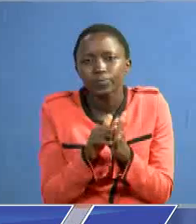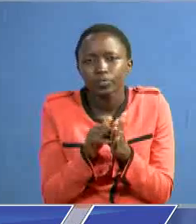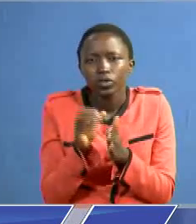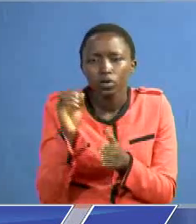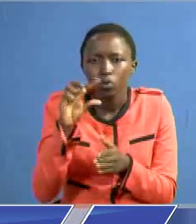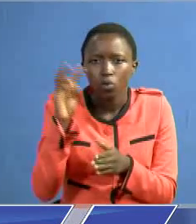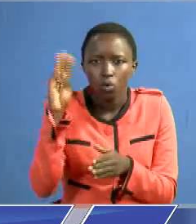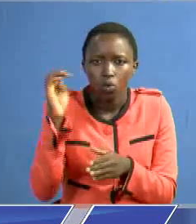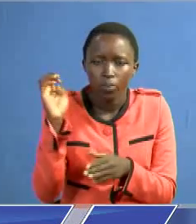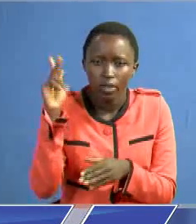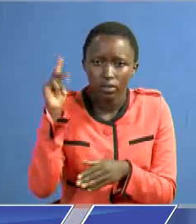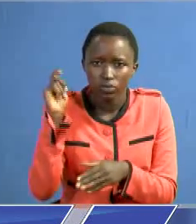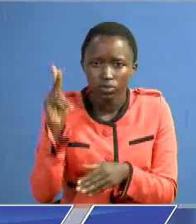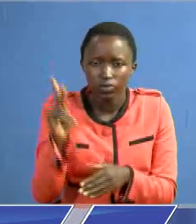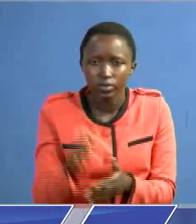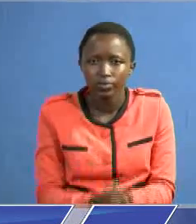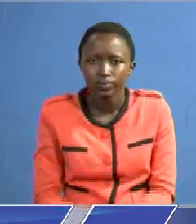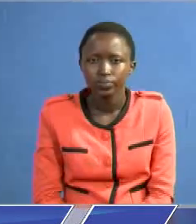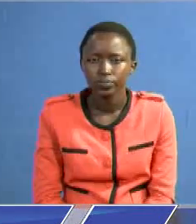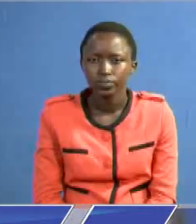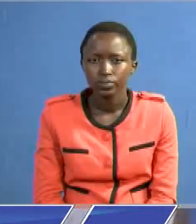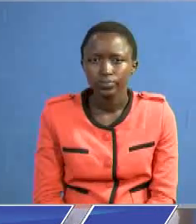can YouTube